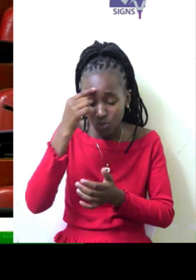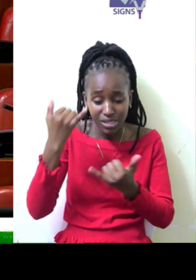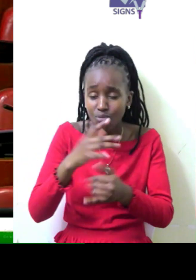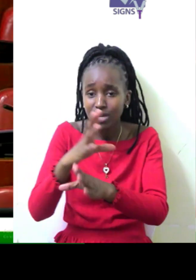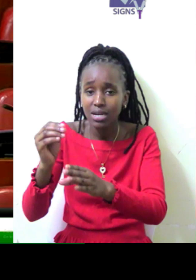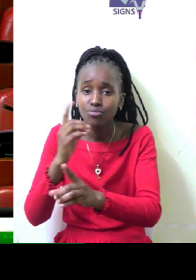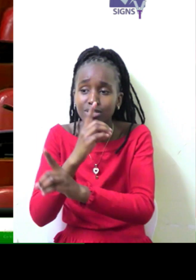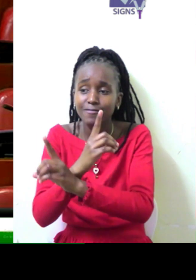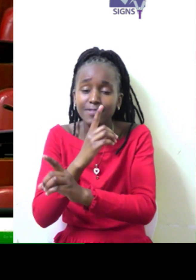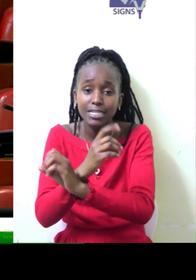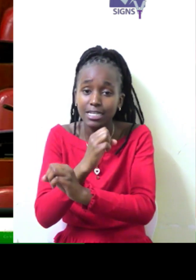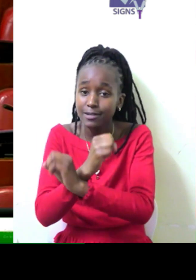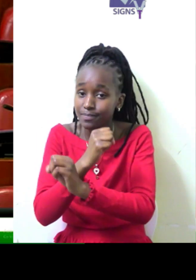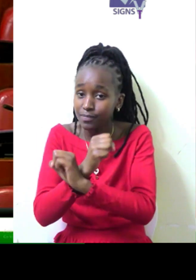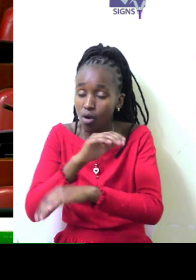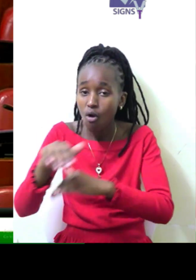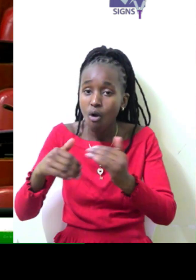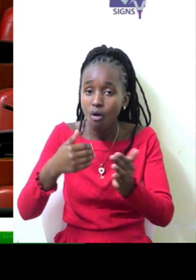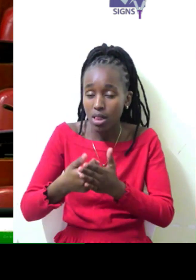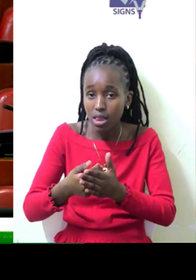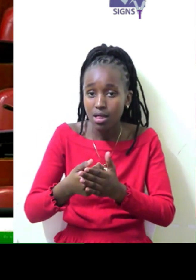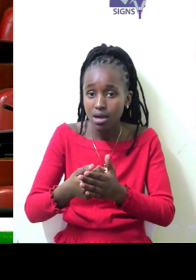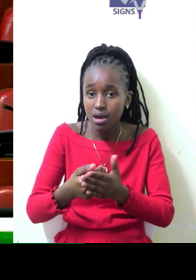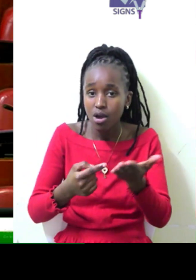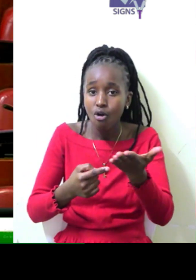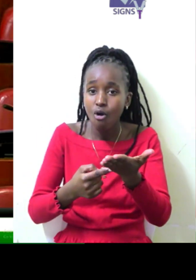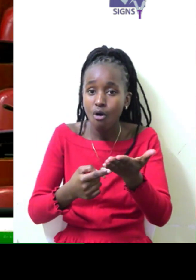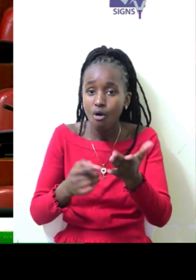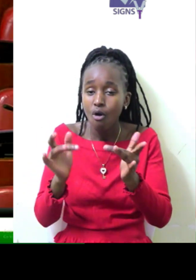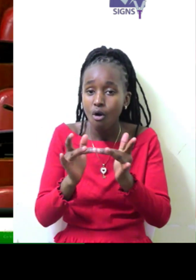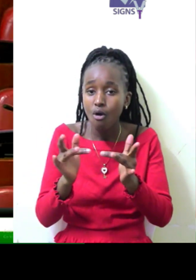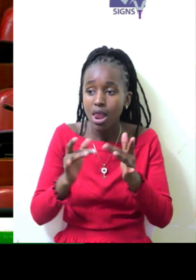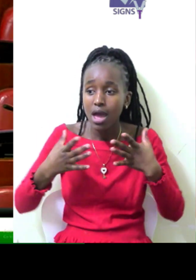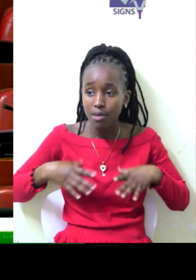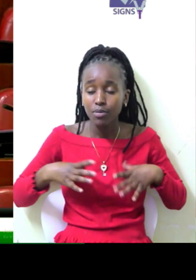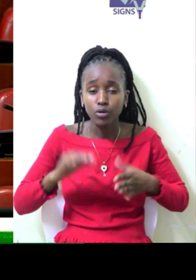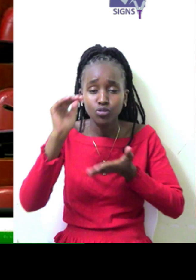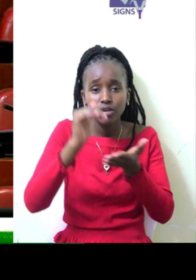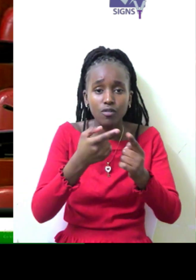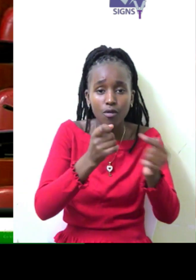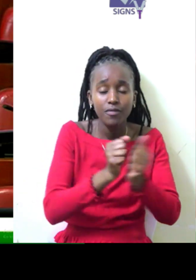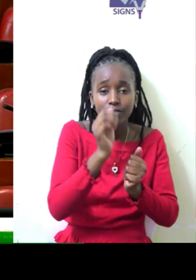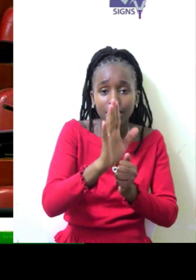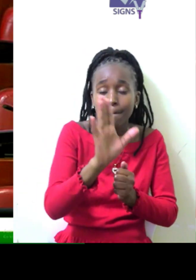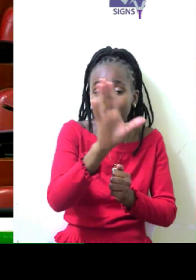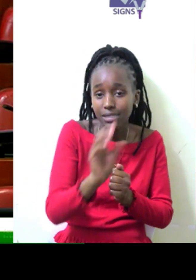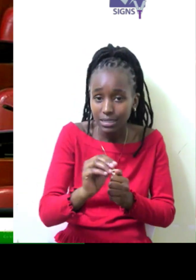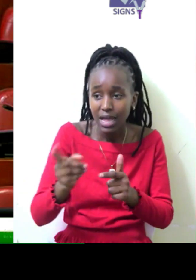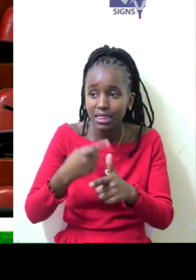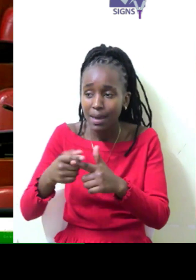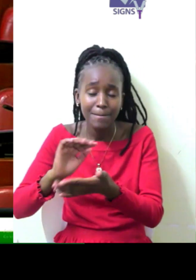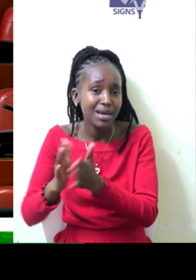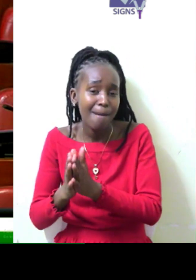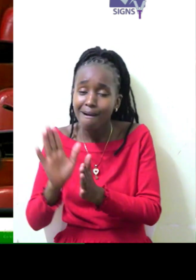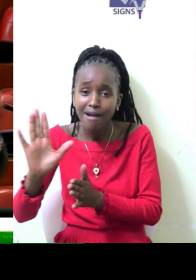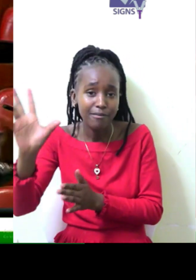creators? But we've displayed to you, we've been able to reduce their taxation from 15%, to less than 10%. I